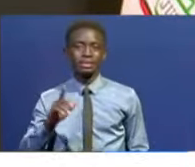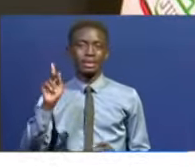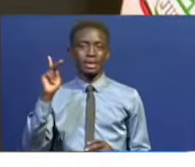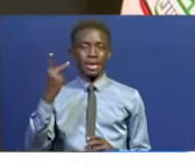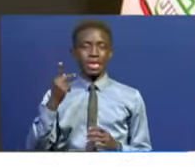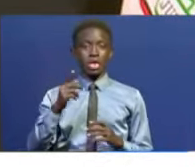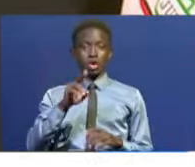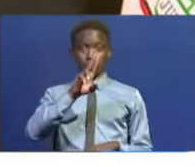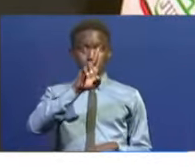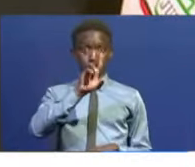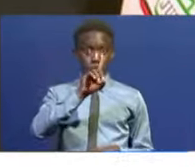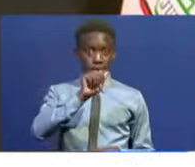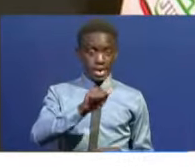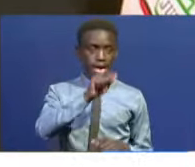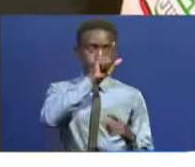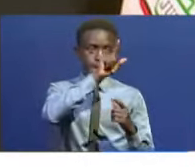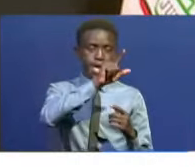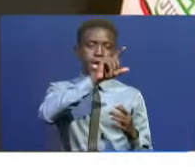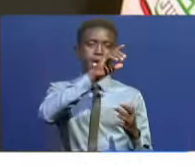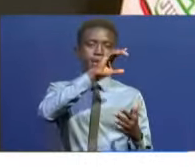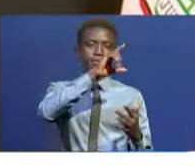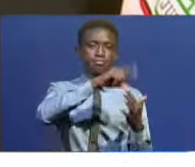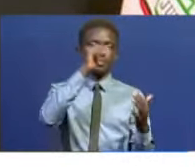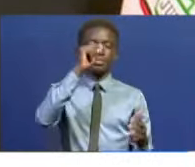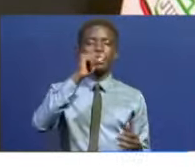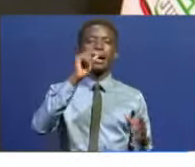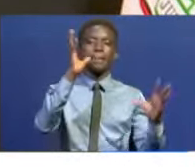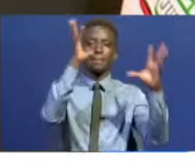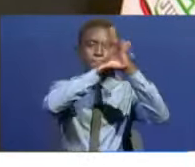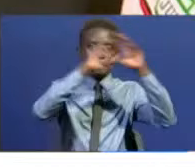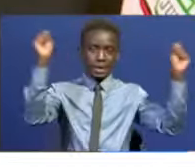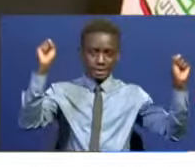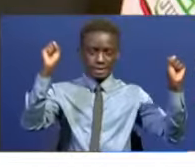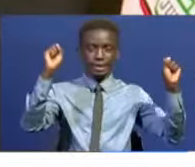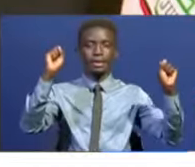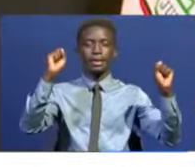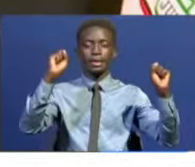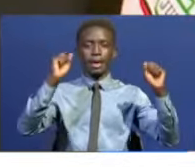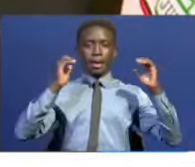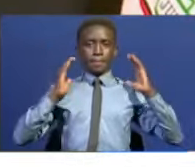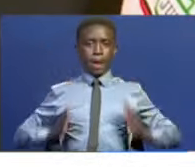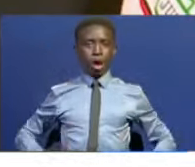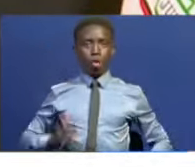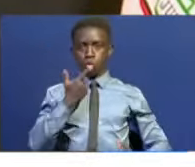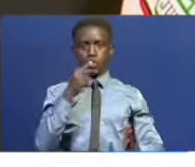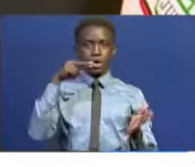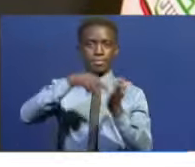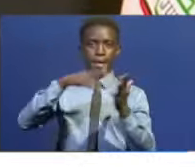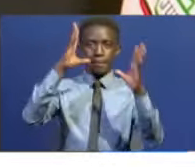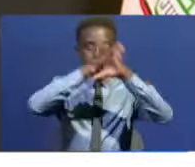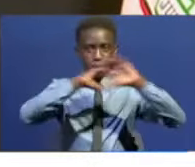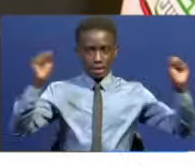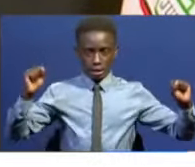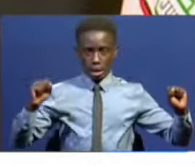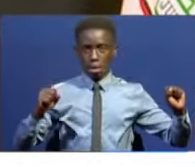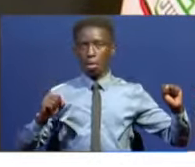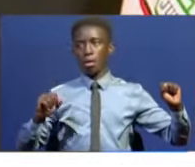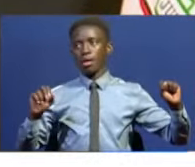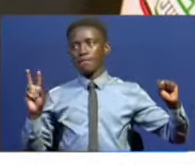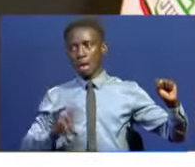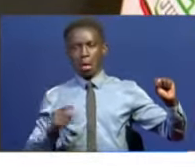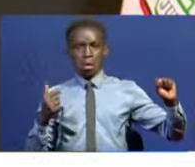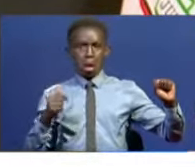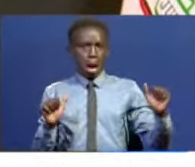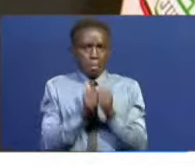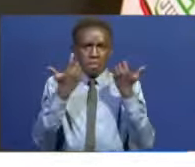the president and the deputy presidential candidates, which has happened. I got my share, although I have